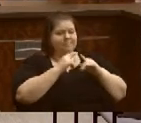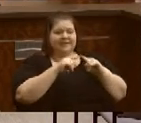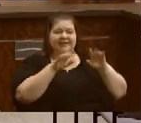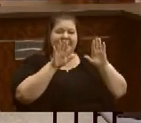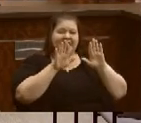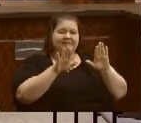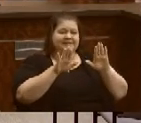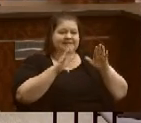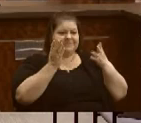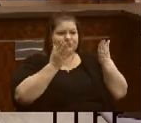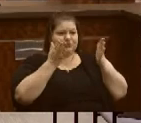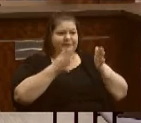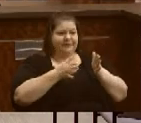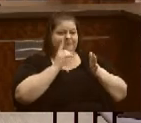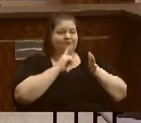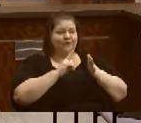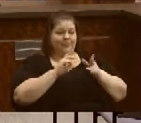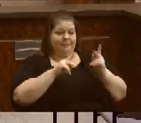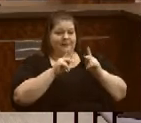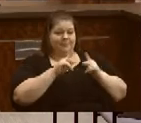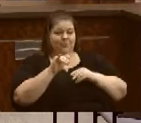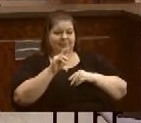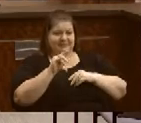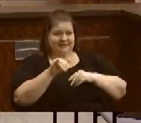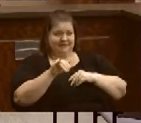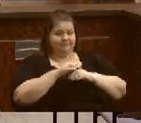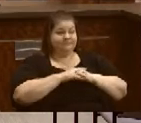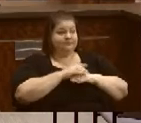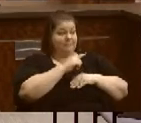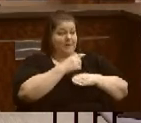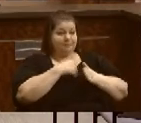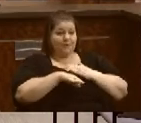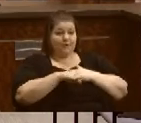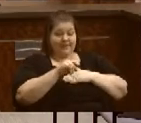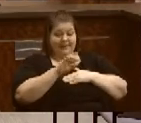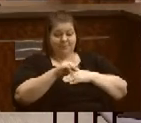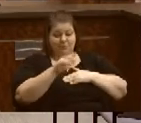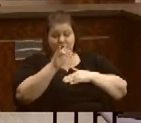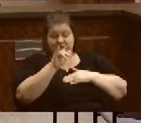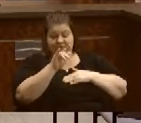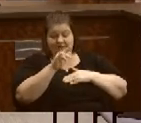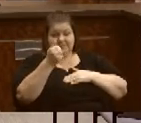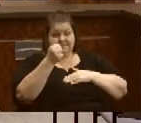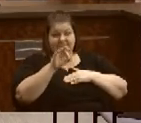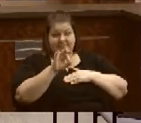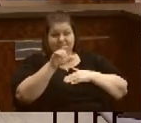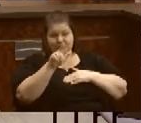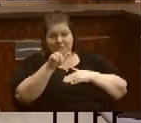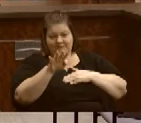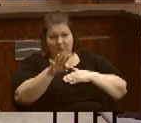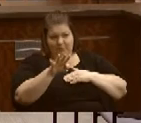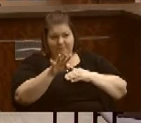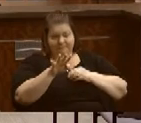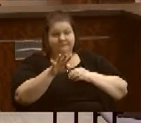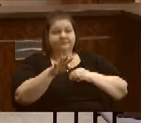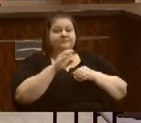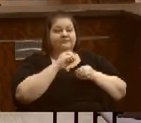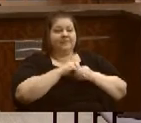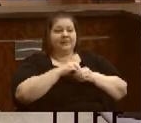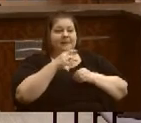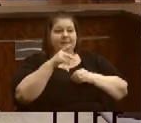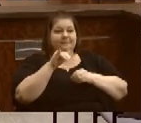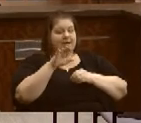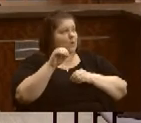excellent surgeon. You were born April 25th, 1924, in Tampico,